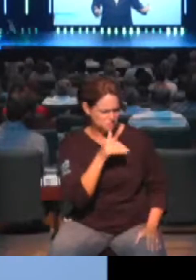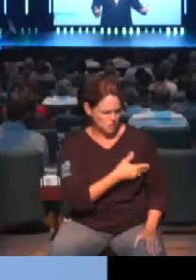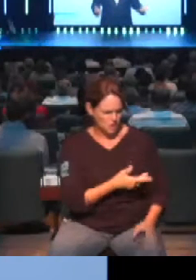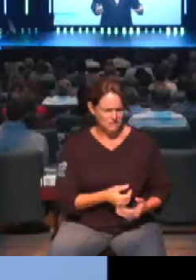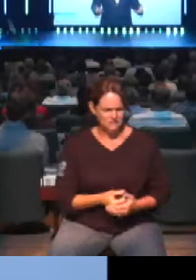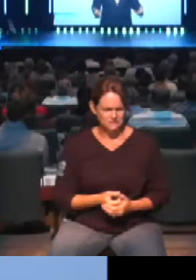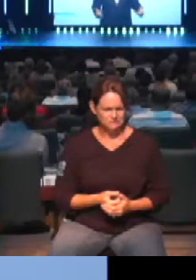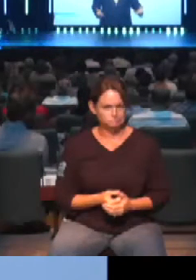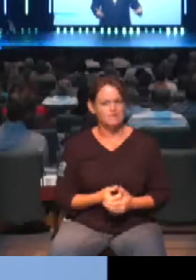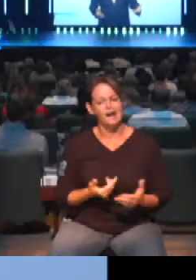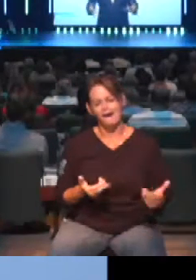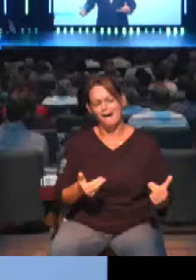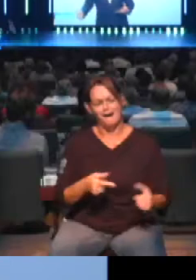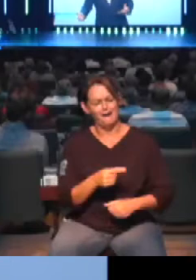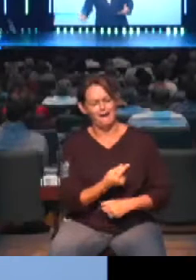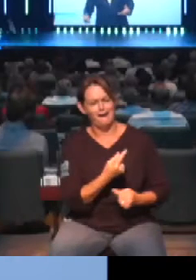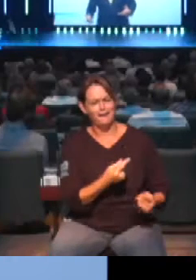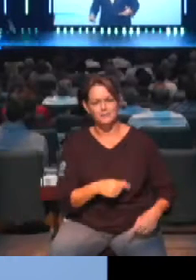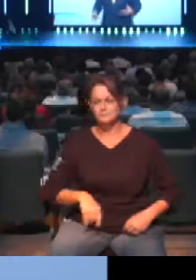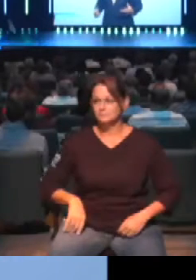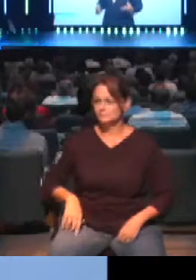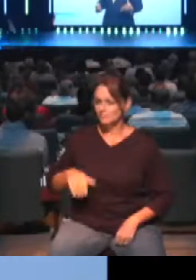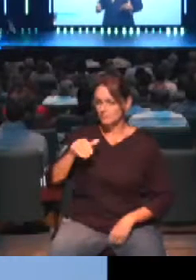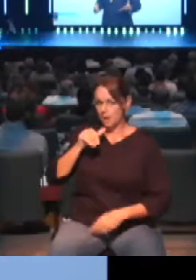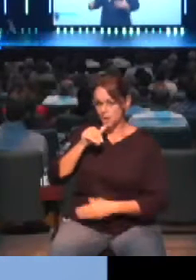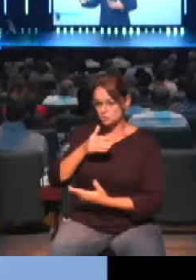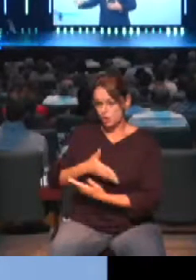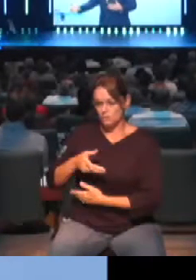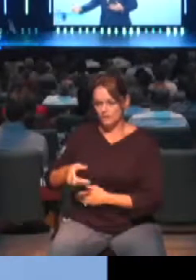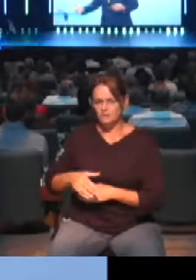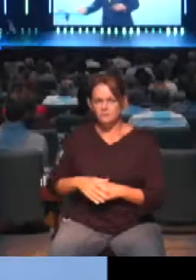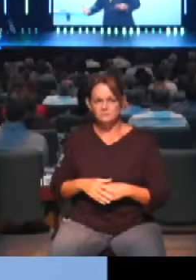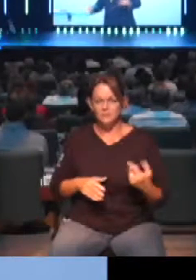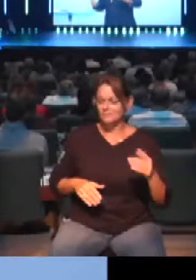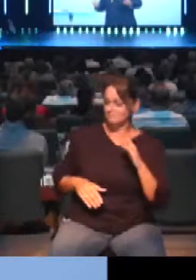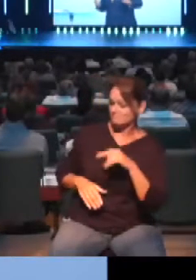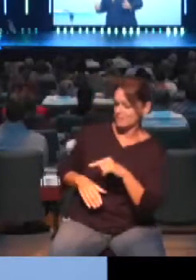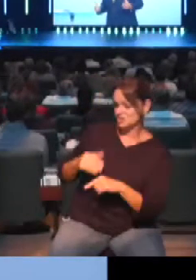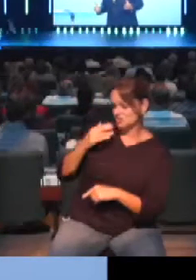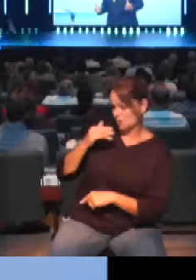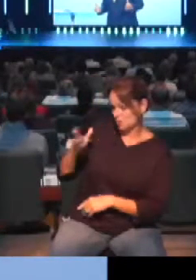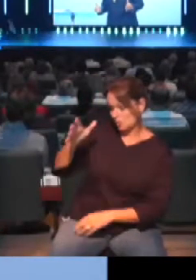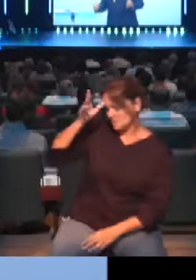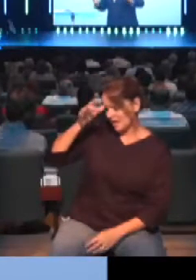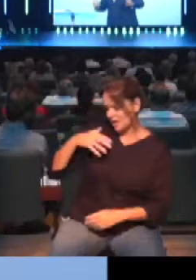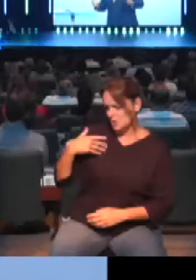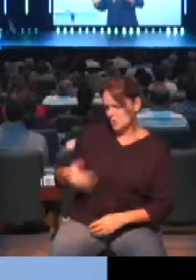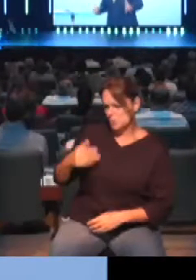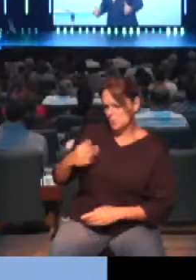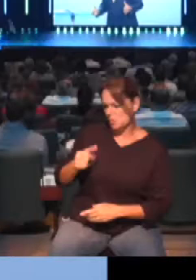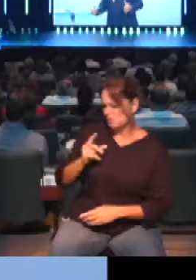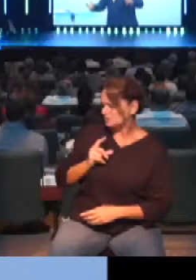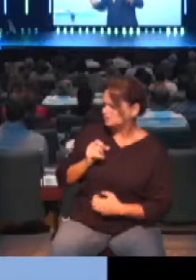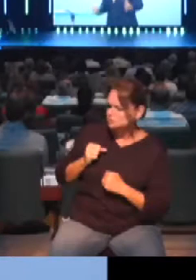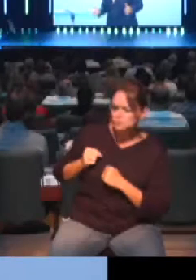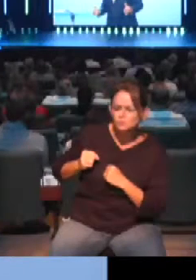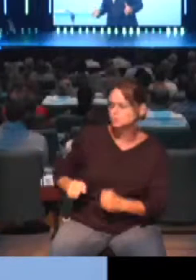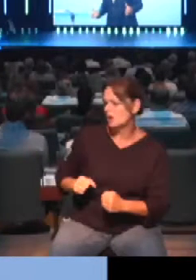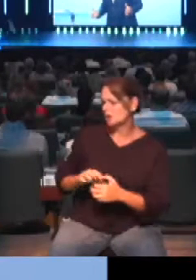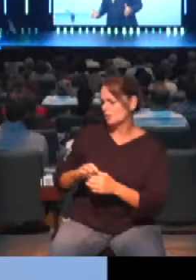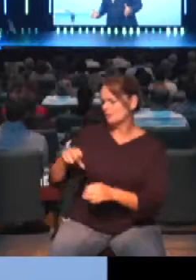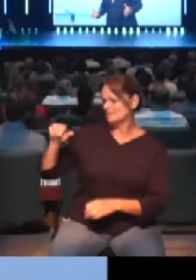daughter, kidding with him. And she's standing there too. And then one of them said to my daughter, your dad is so strong